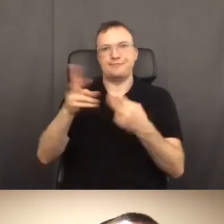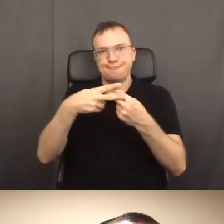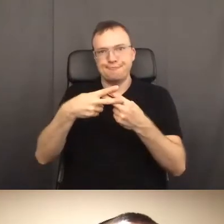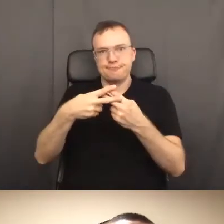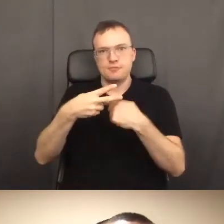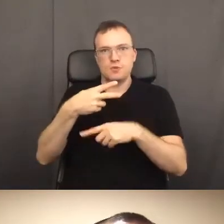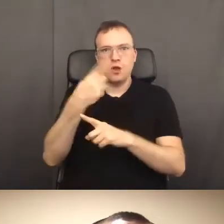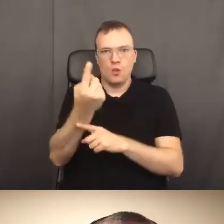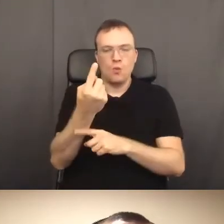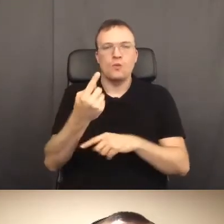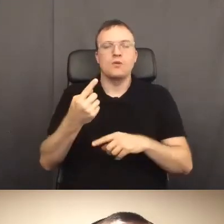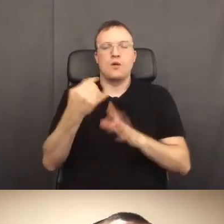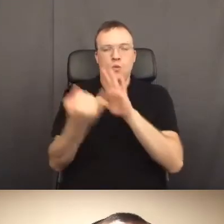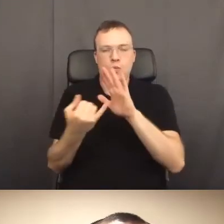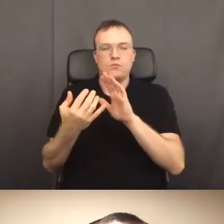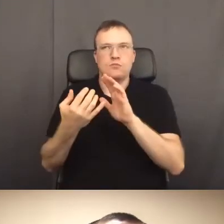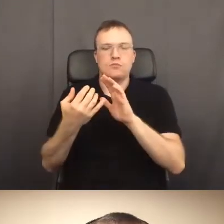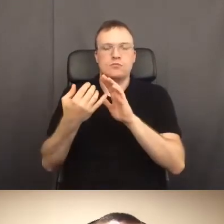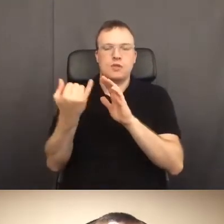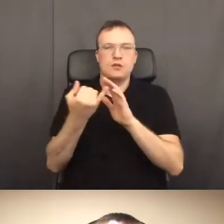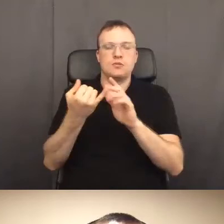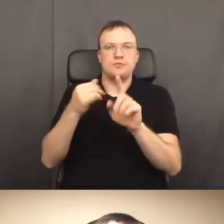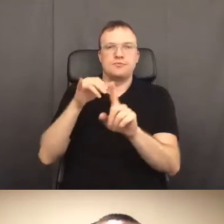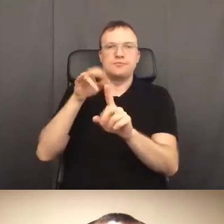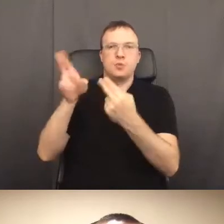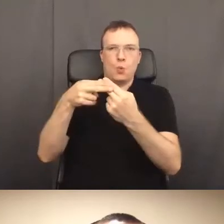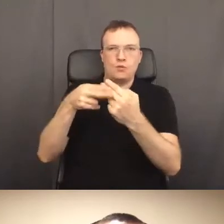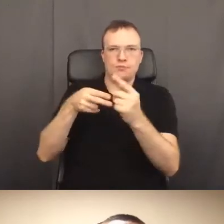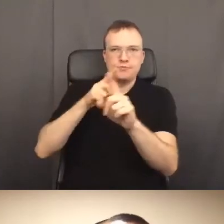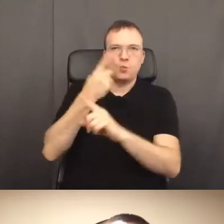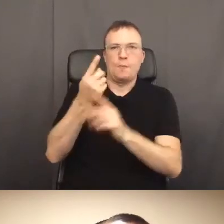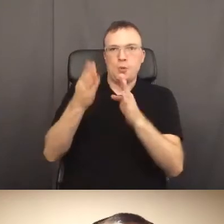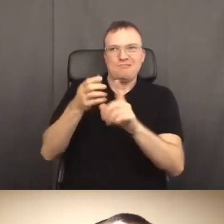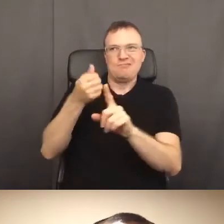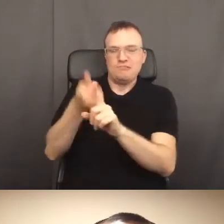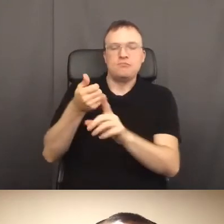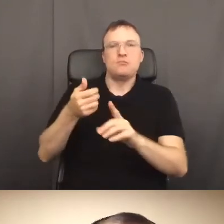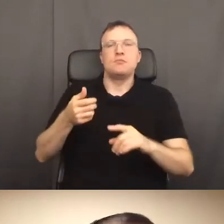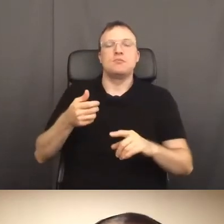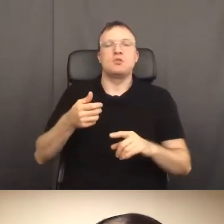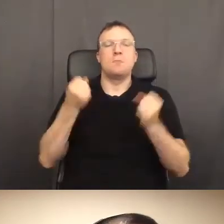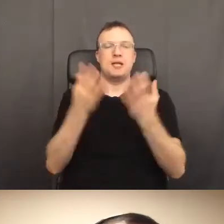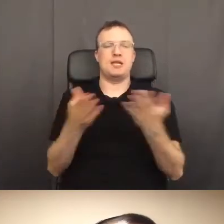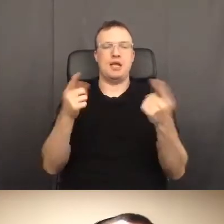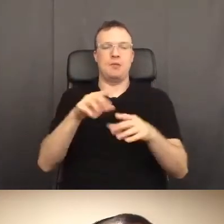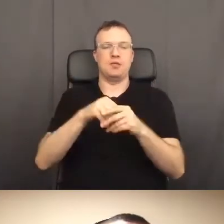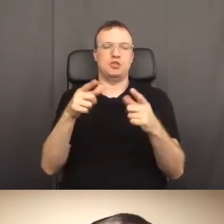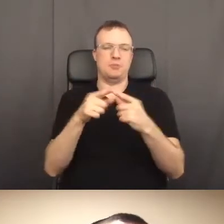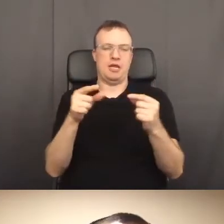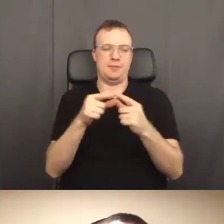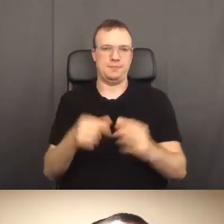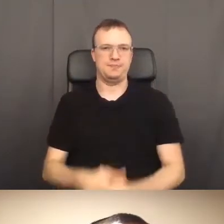unfortunate things happening in Japan now. Maybe, yeah.